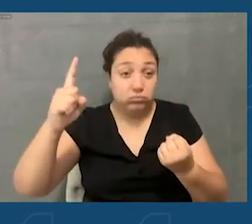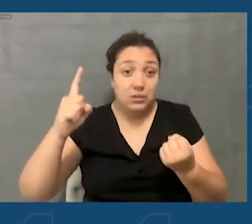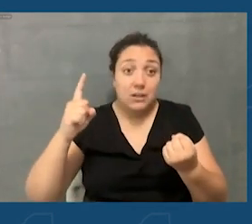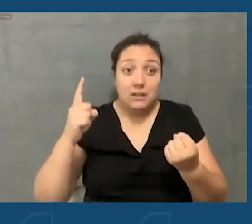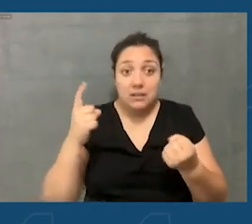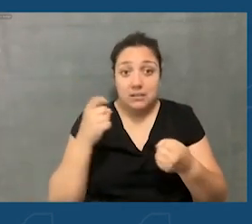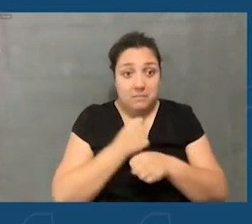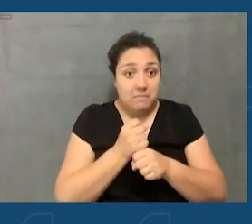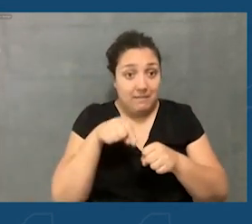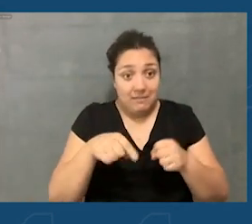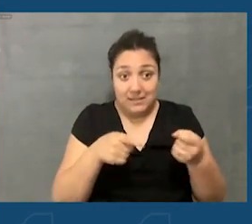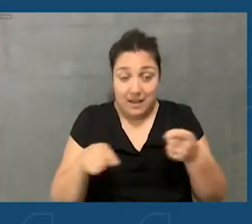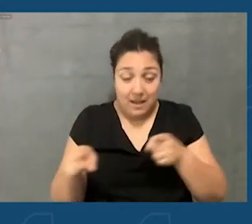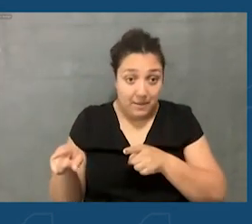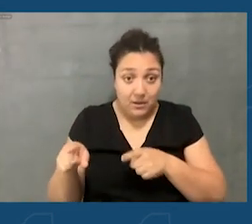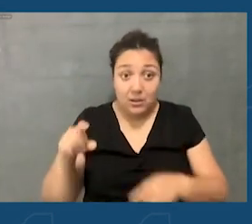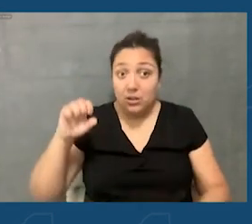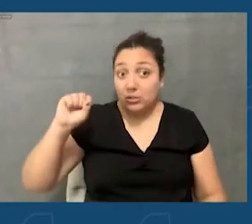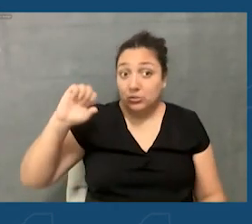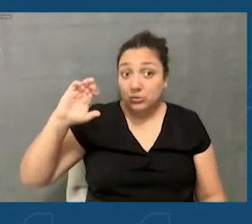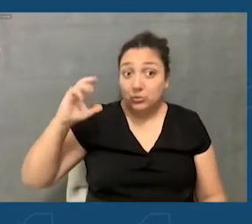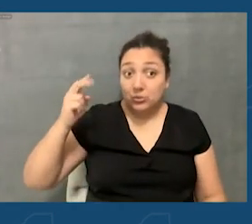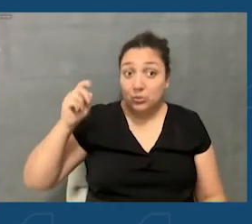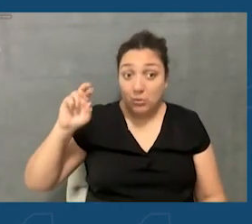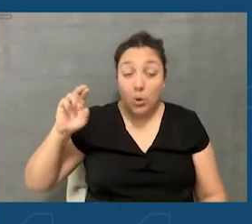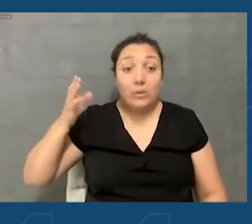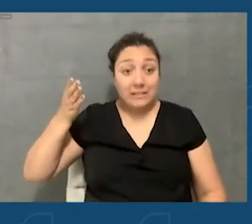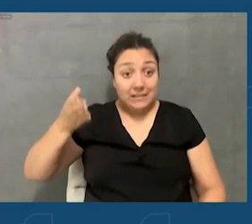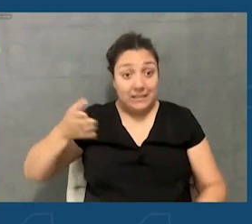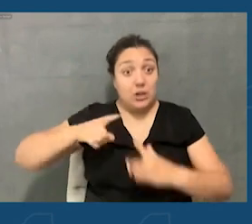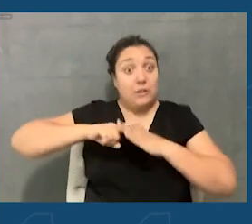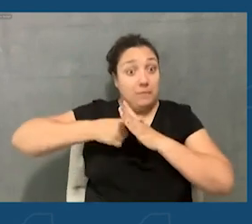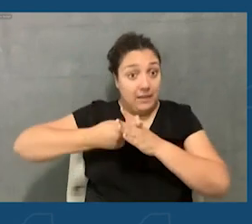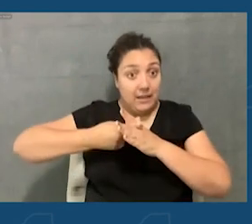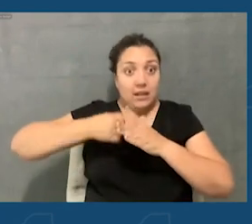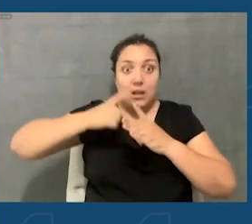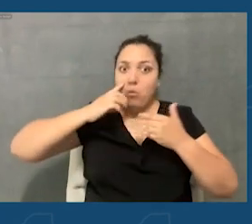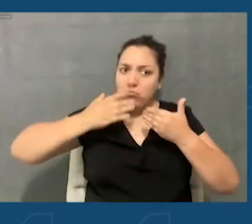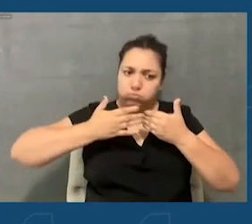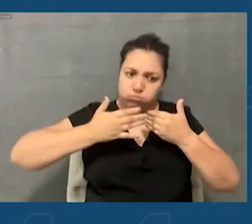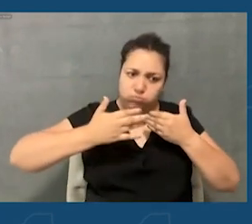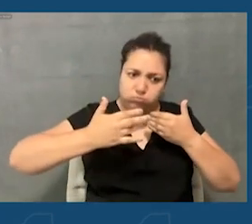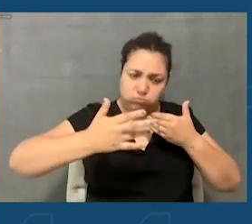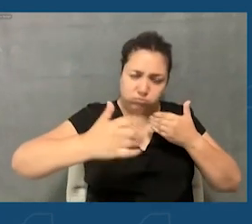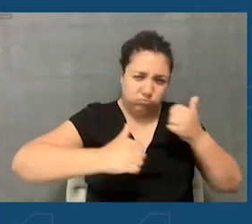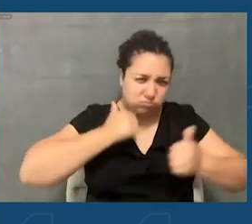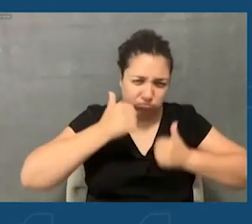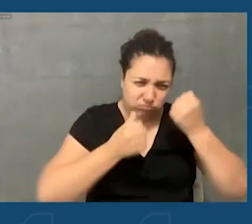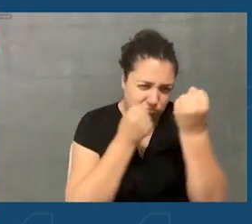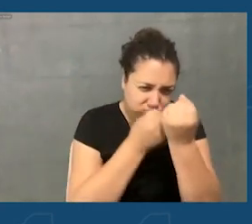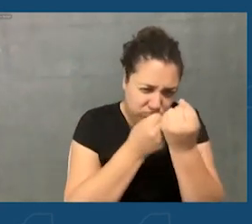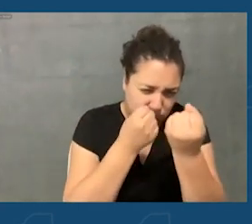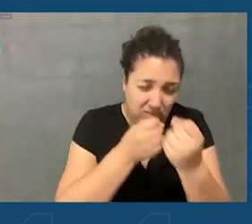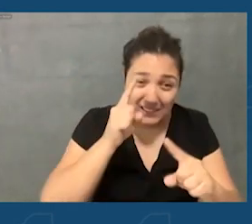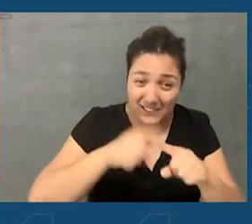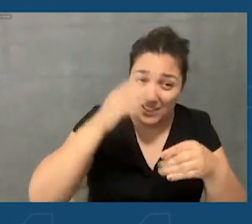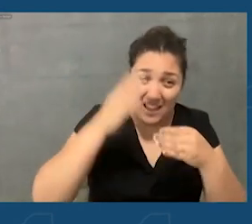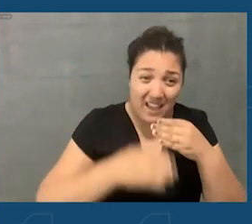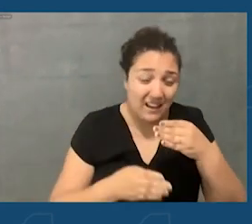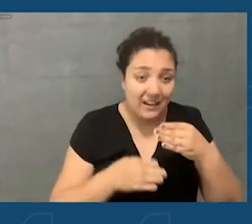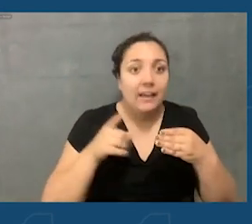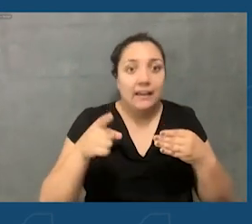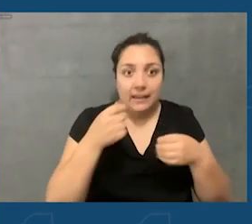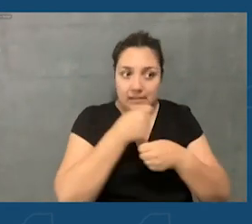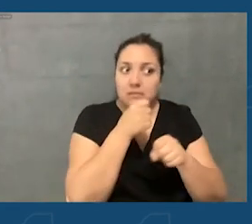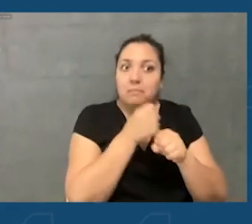things happen. Senator Schumer has been there at the very beginning, he will be there at the end, and he's made many things possible we've never envisioned. And I also